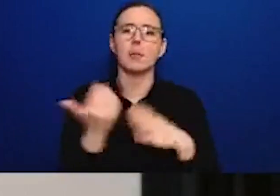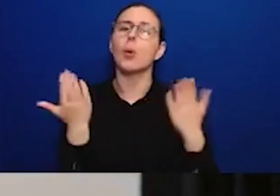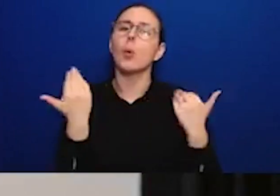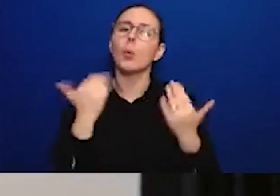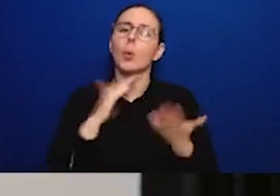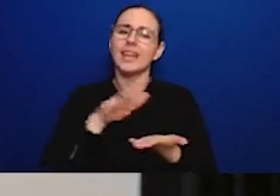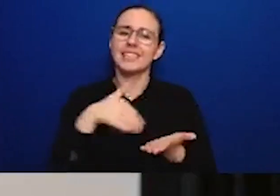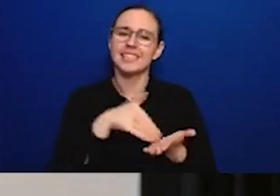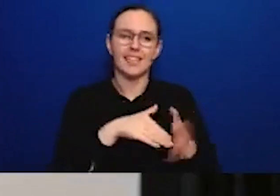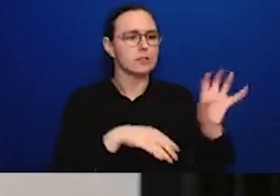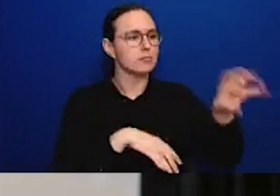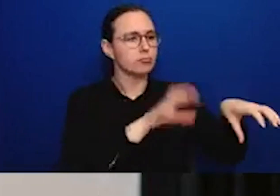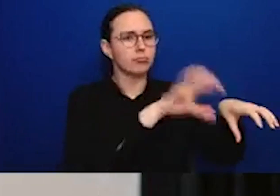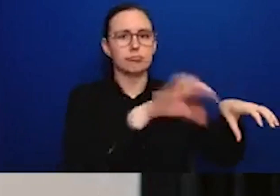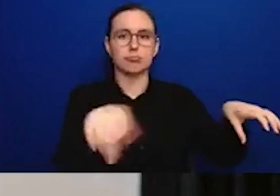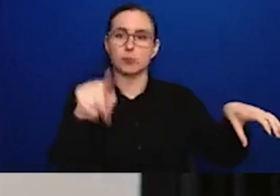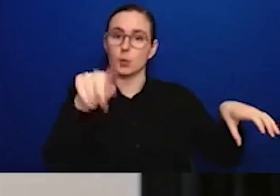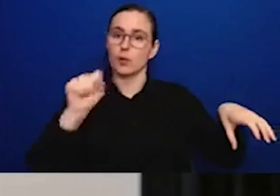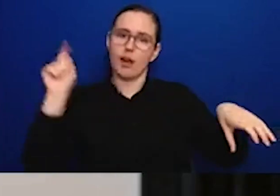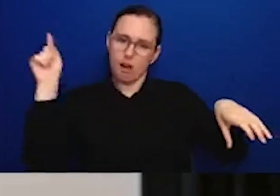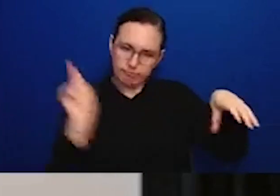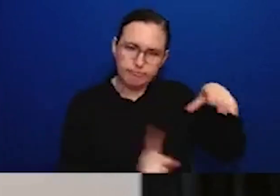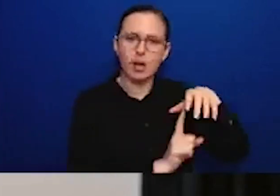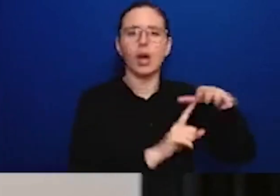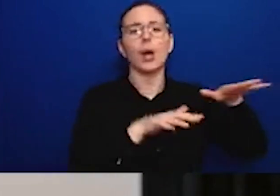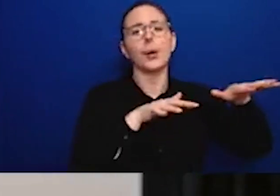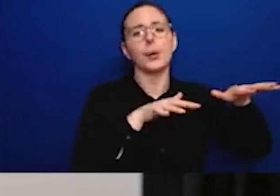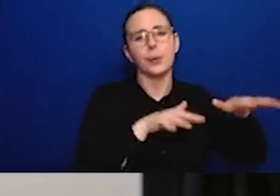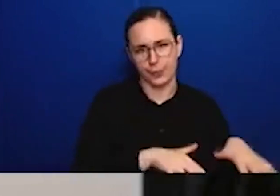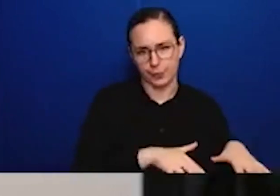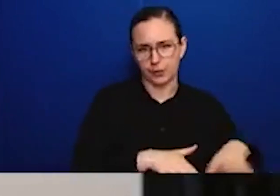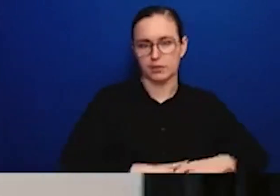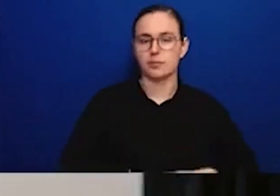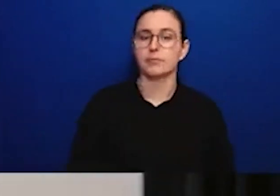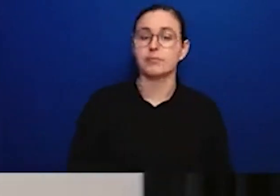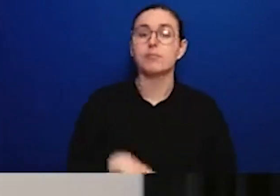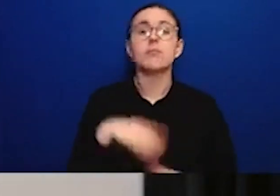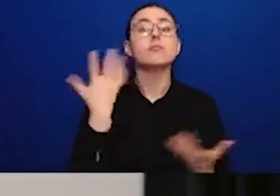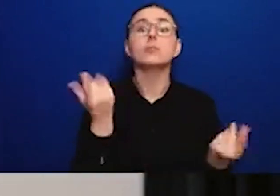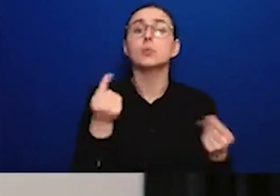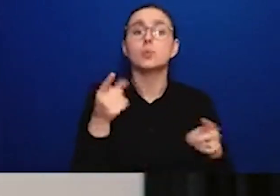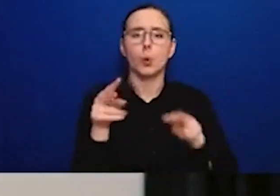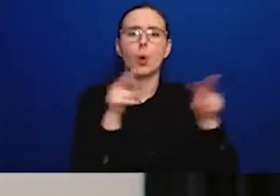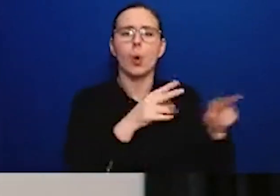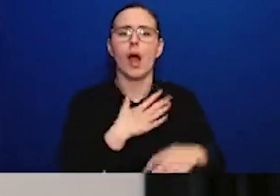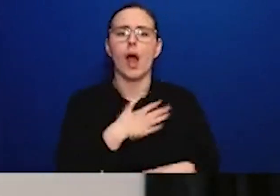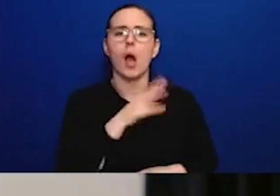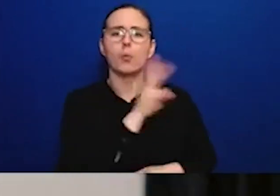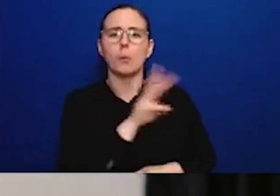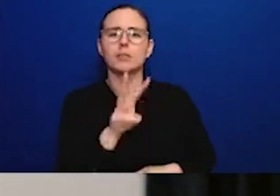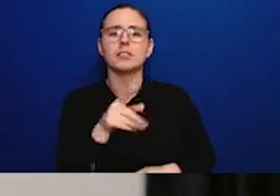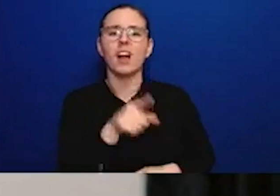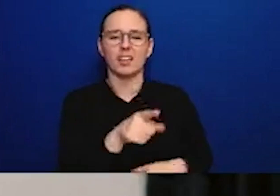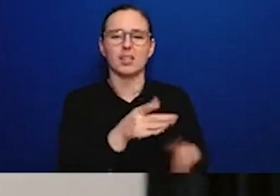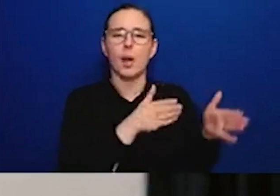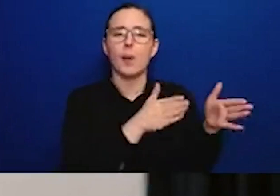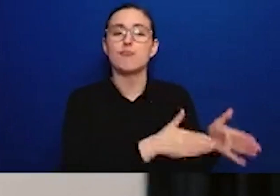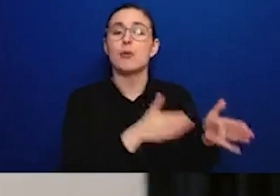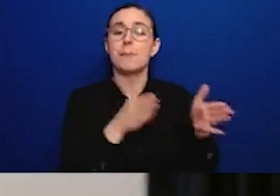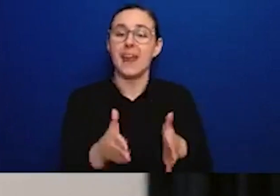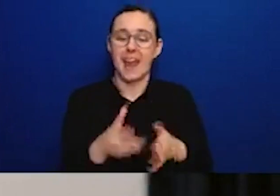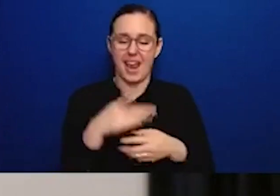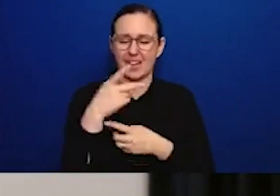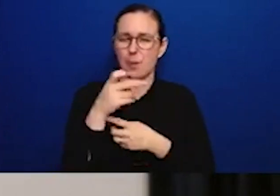preparedbc.ca/extreme heat. You can also find other resources on how to prepare for other emergencies, such as flooding and wildfires, at the Prepared BC